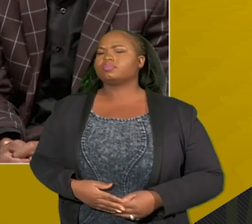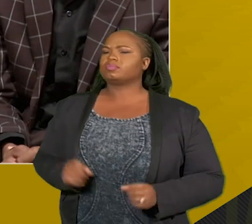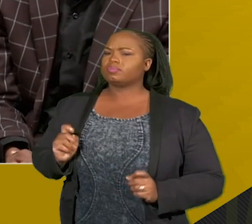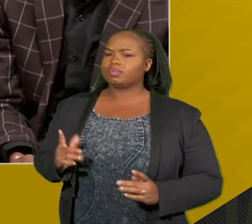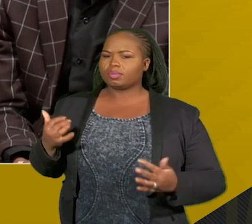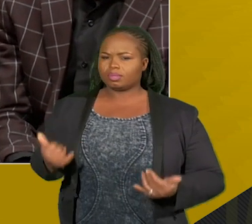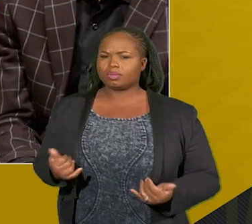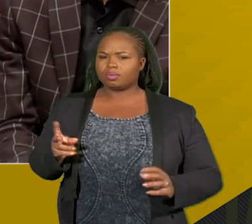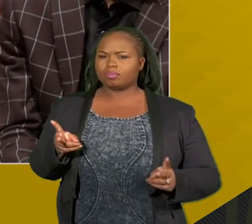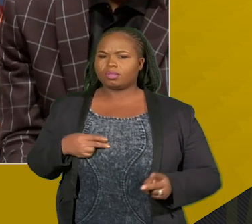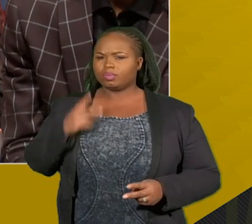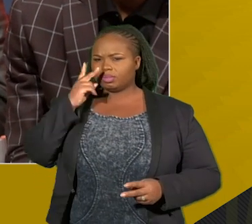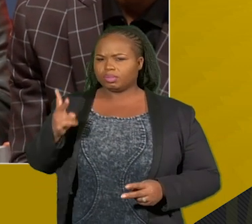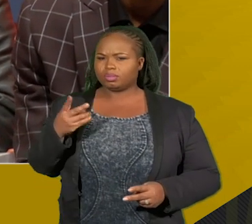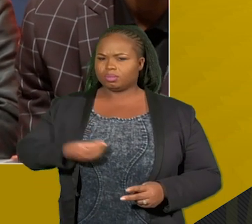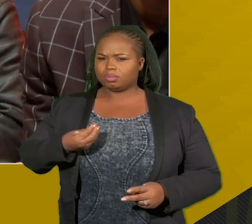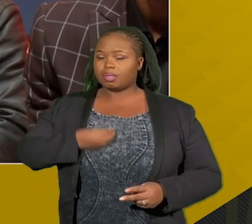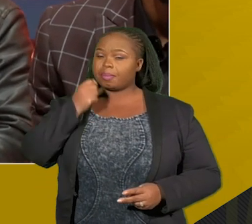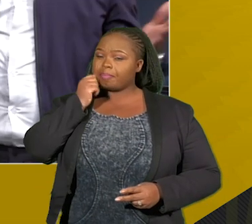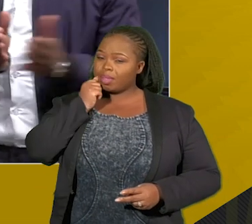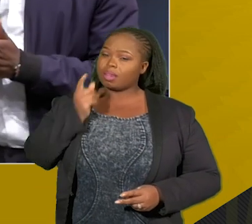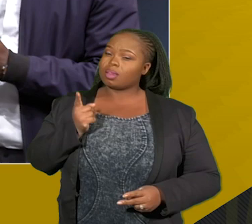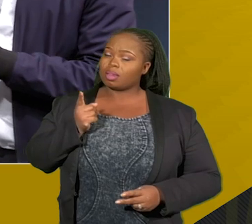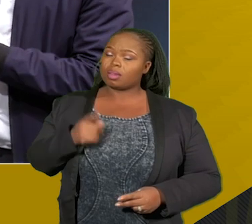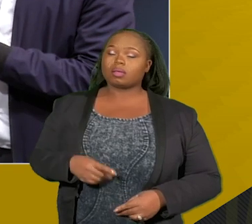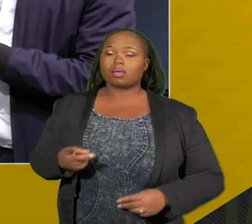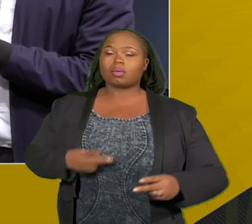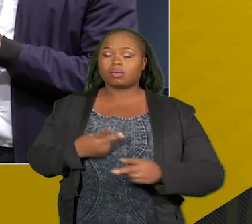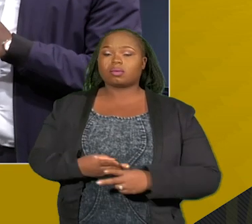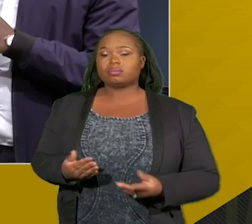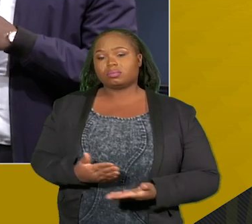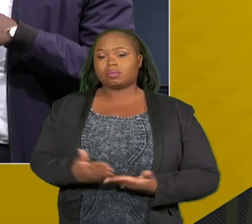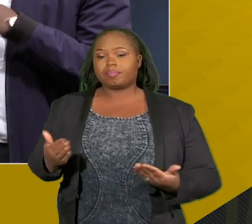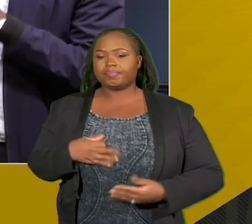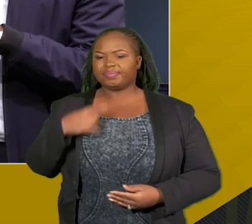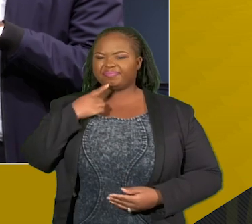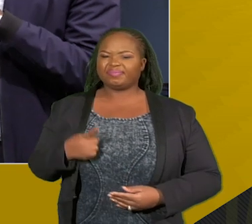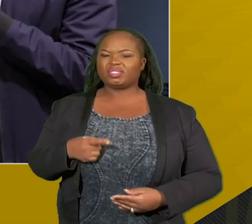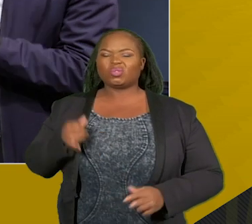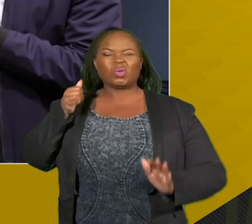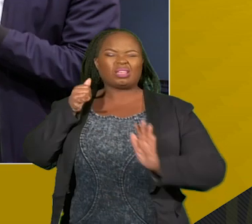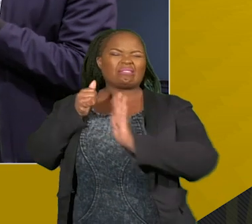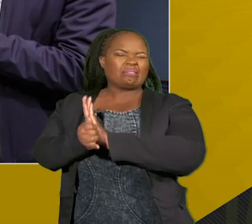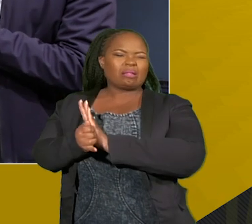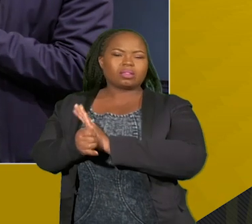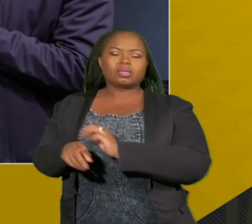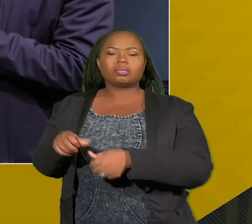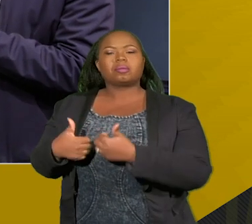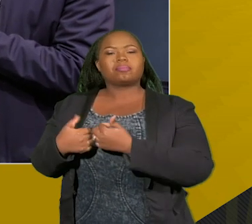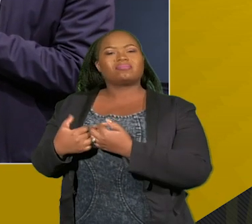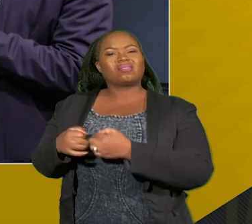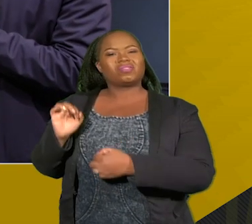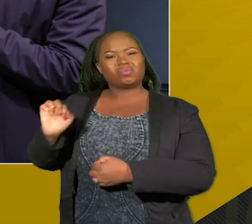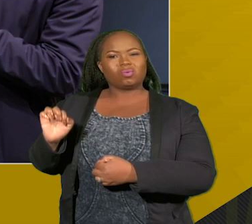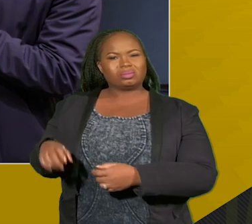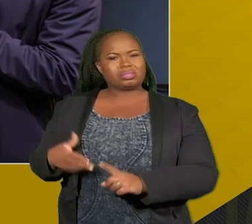we often see about besilisa, young men, like you're saying, besibona kwi clip as well, omunye kuthiwa wabulala ngesihluku umuntu athandana